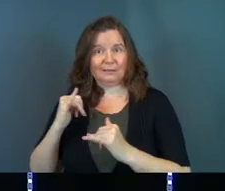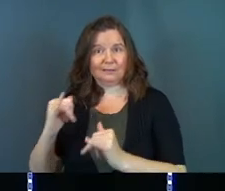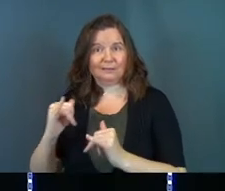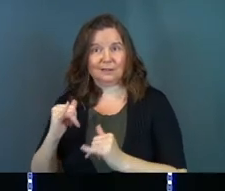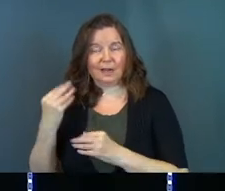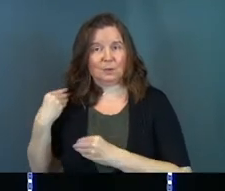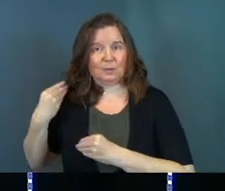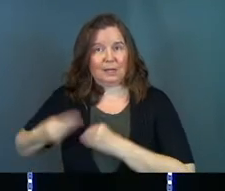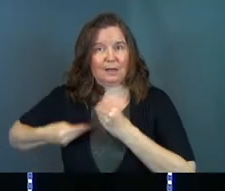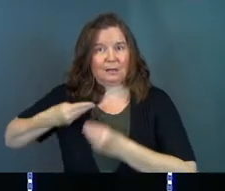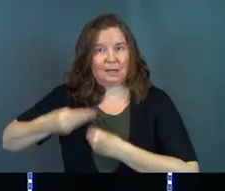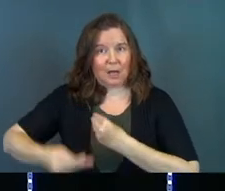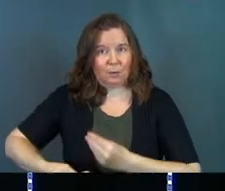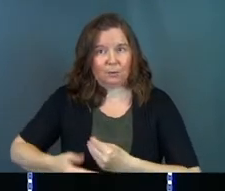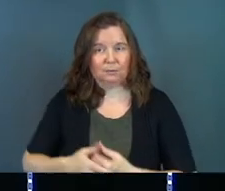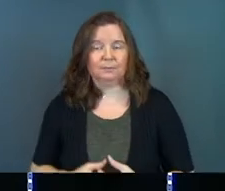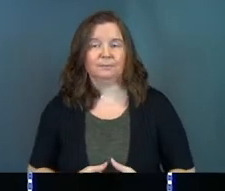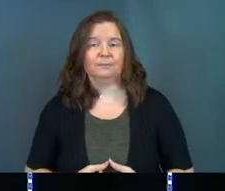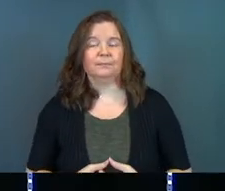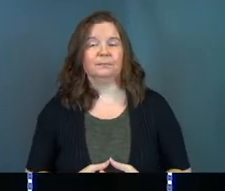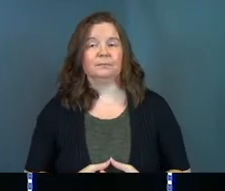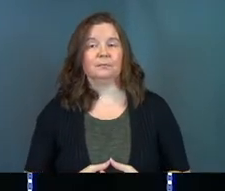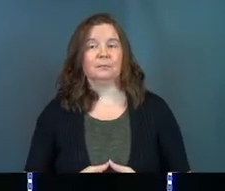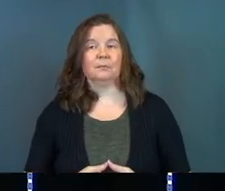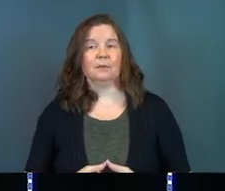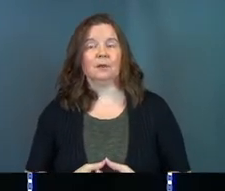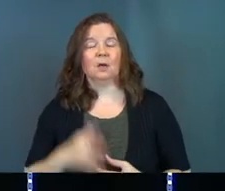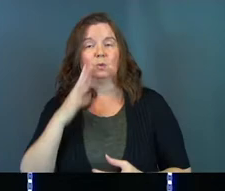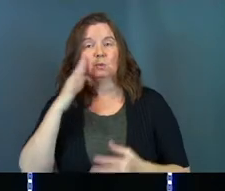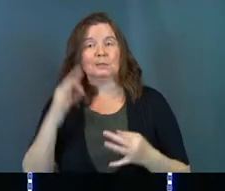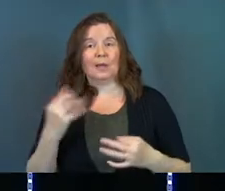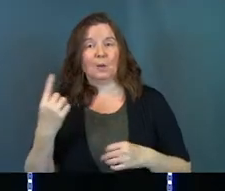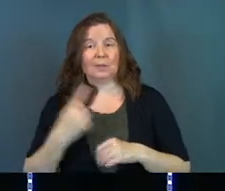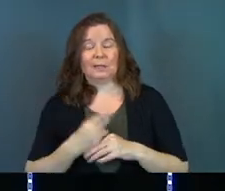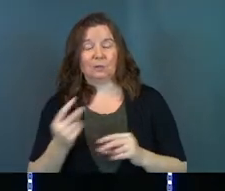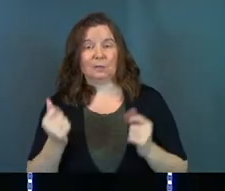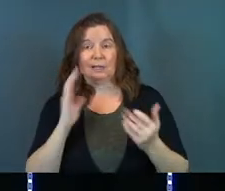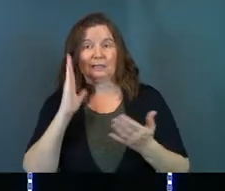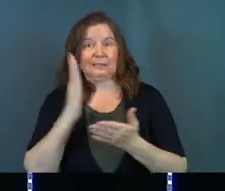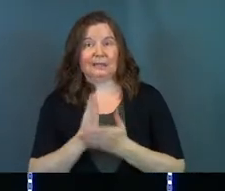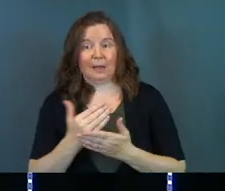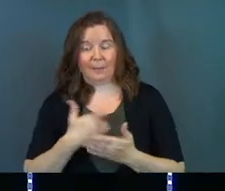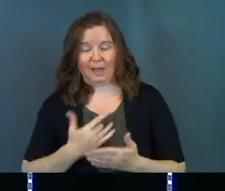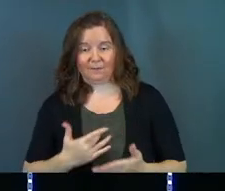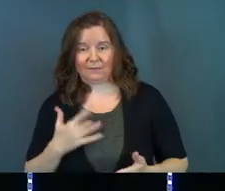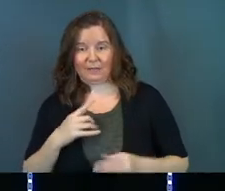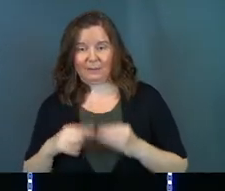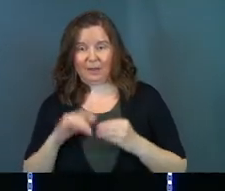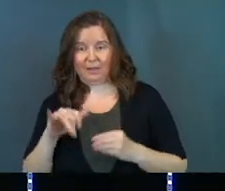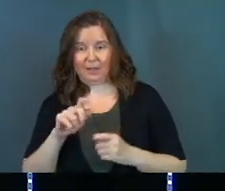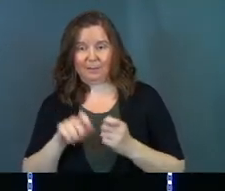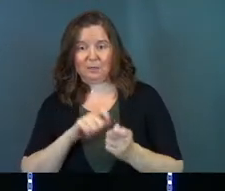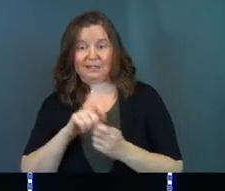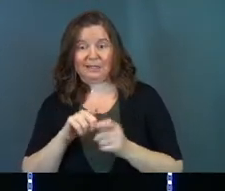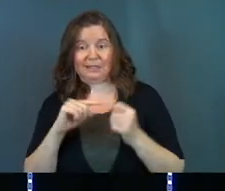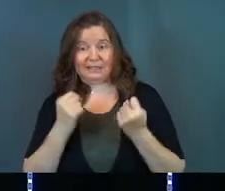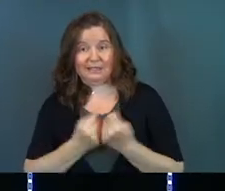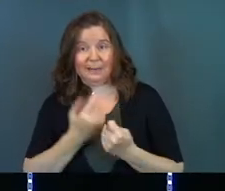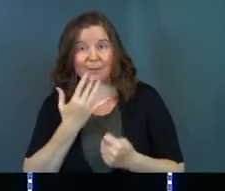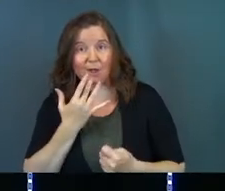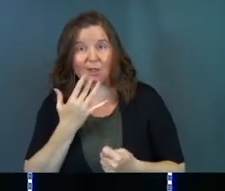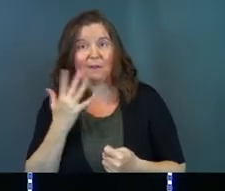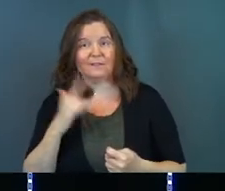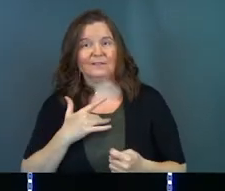And it's handed down. And to decide one day to suddenly stop having feelings about that particular team